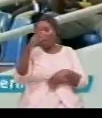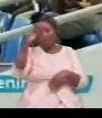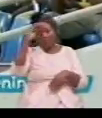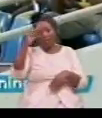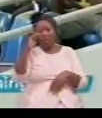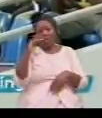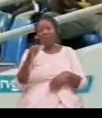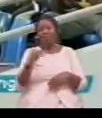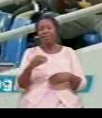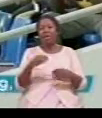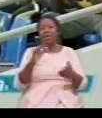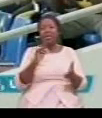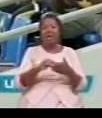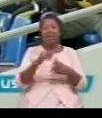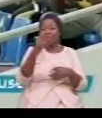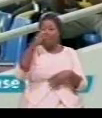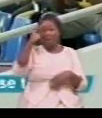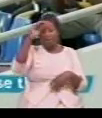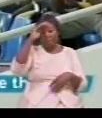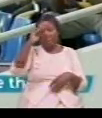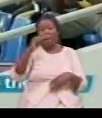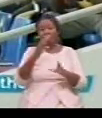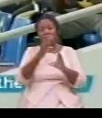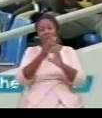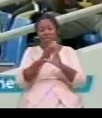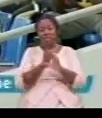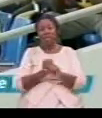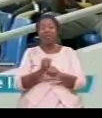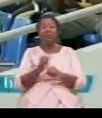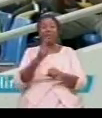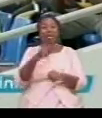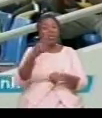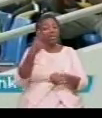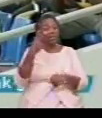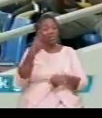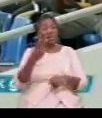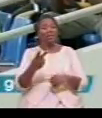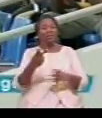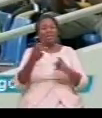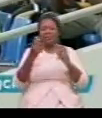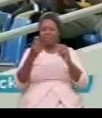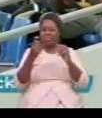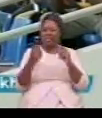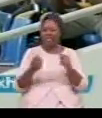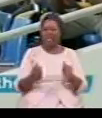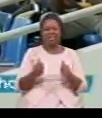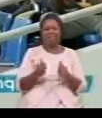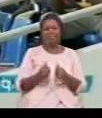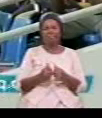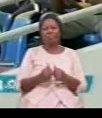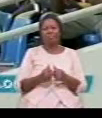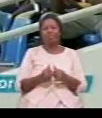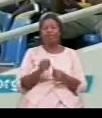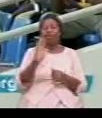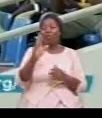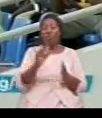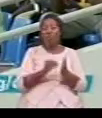in the next verse, he received his sight immediately. Yours is to receive